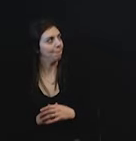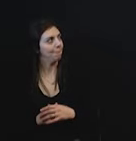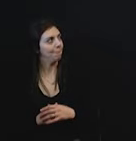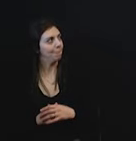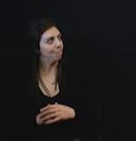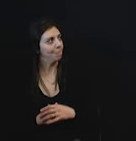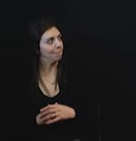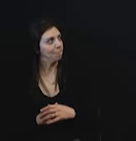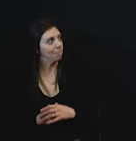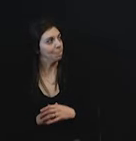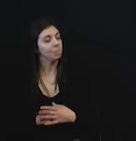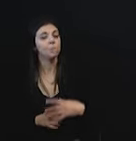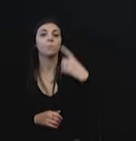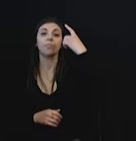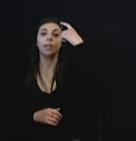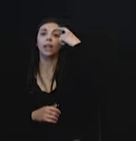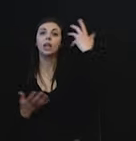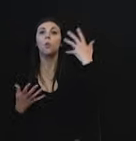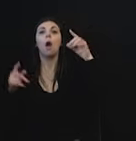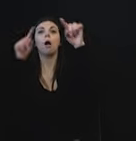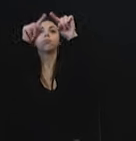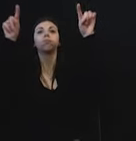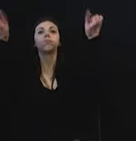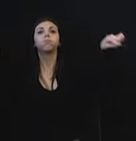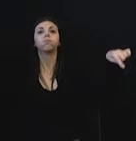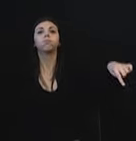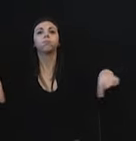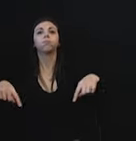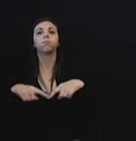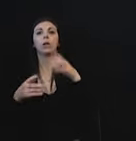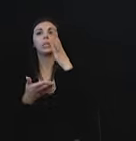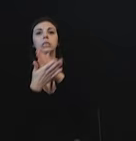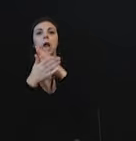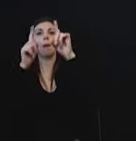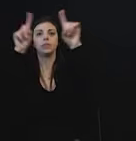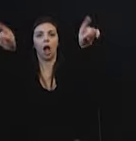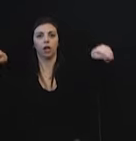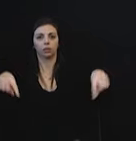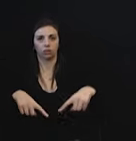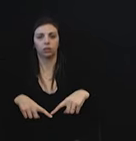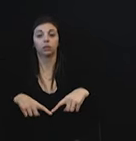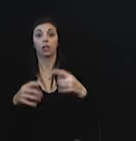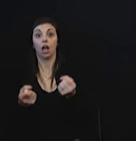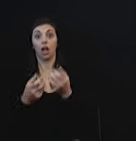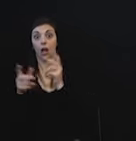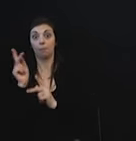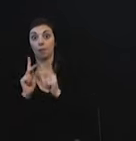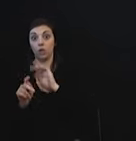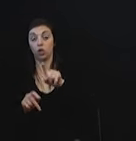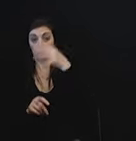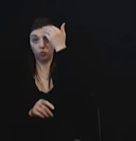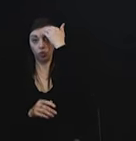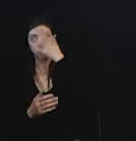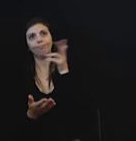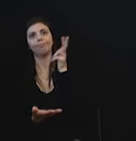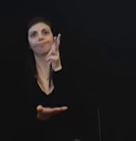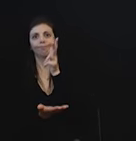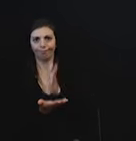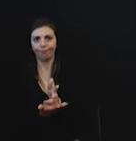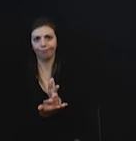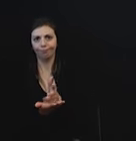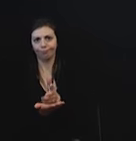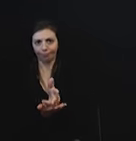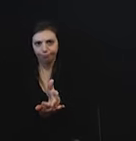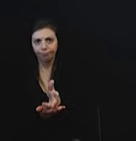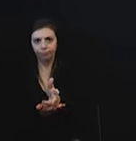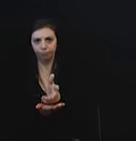Think about a stop sign. How many people, as you hit a stop sign, make a firm stop, but sometimes in the